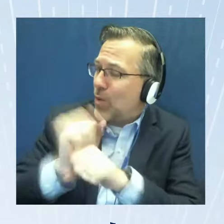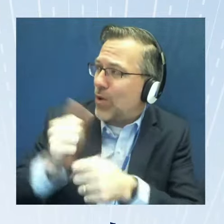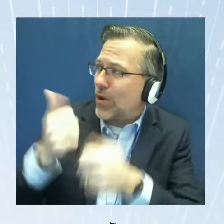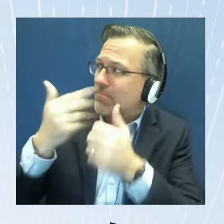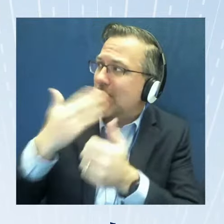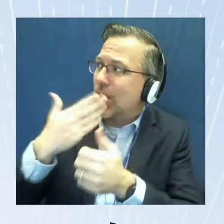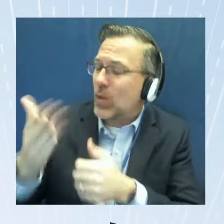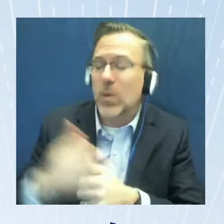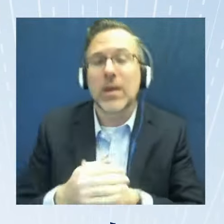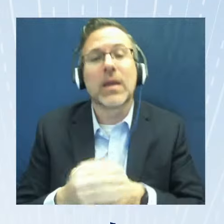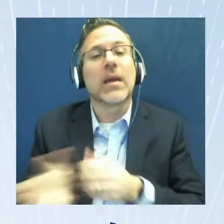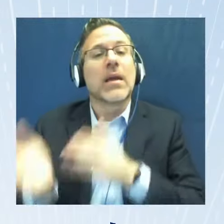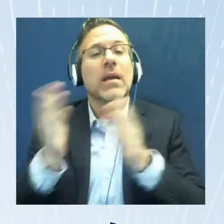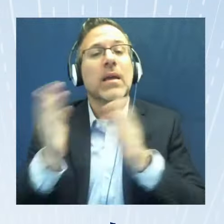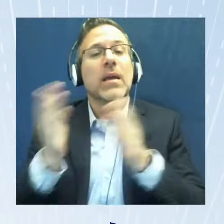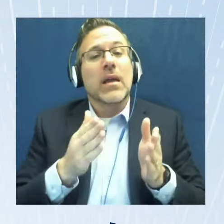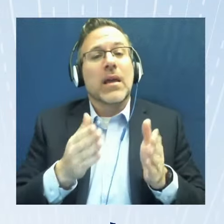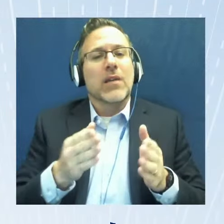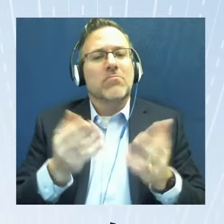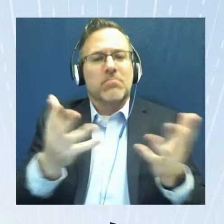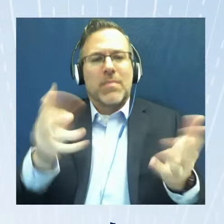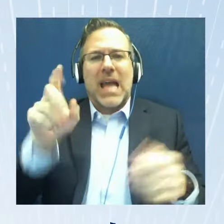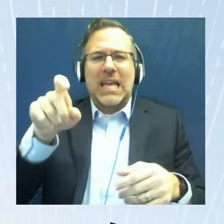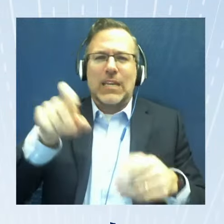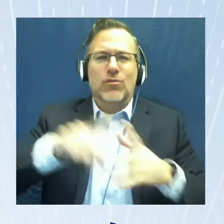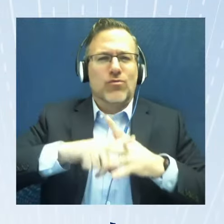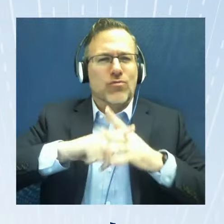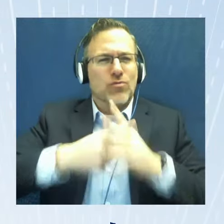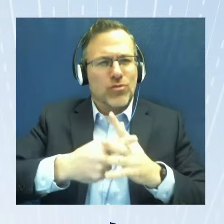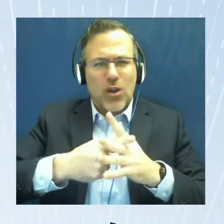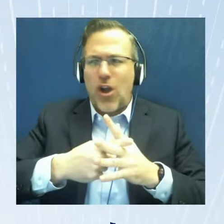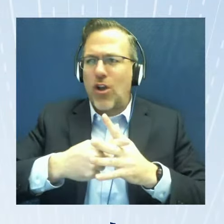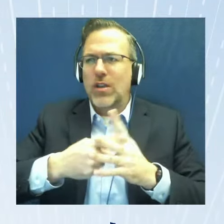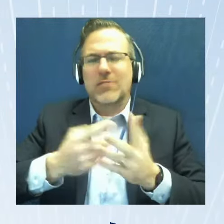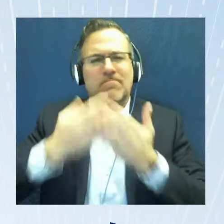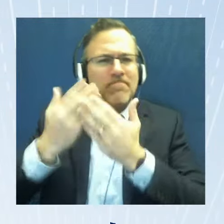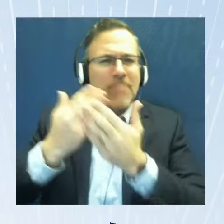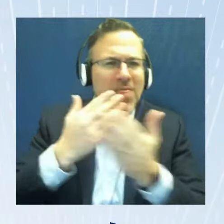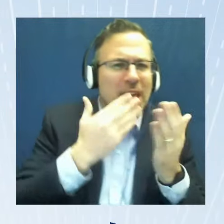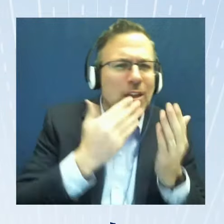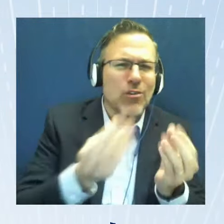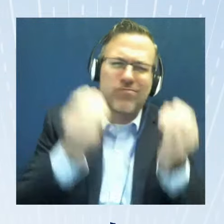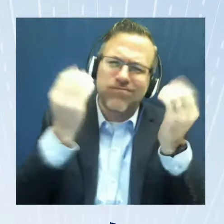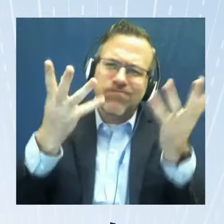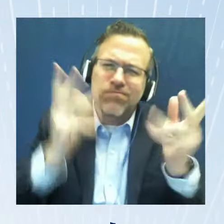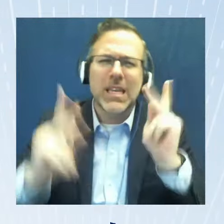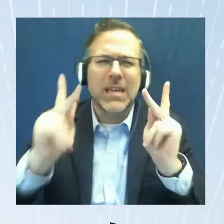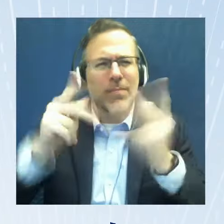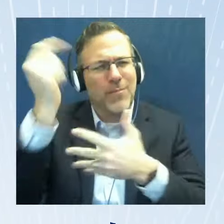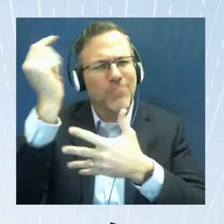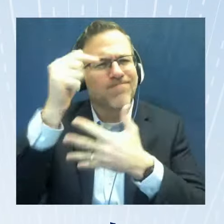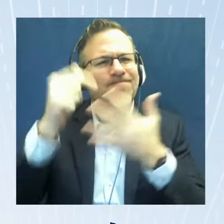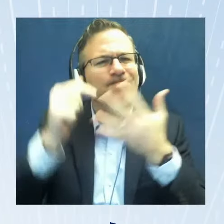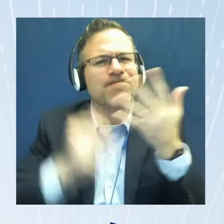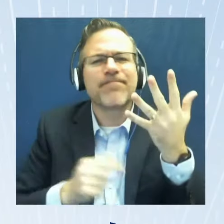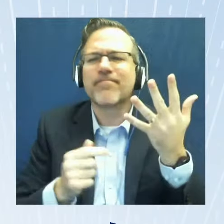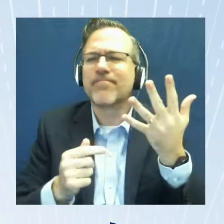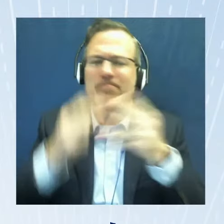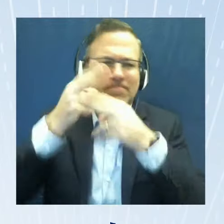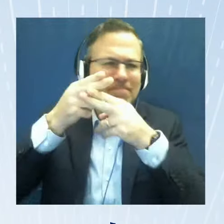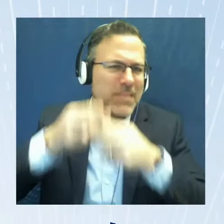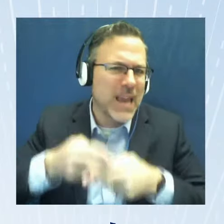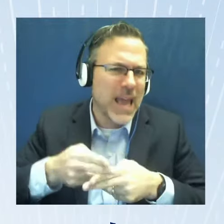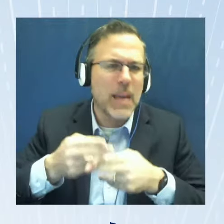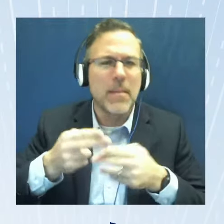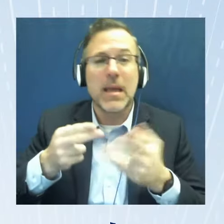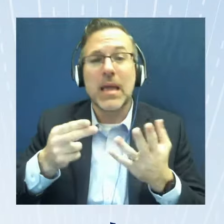really need to begin with a whole set of thank yous, because so many have been part of getting to today, and of frankly